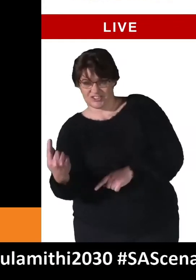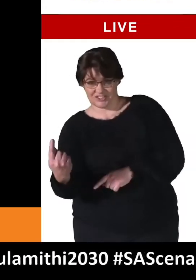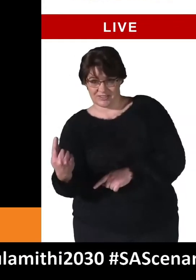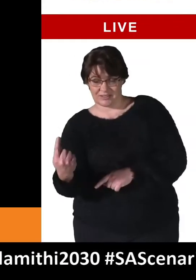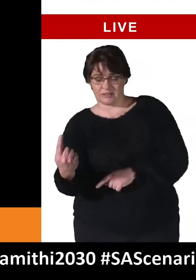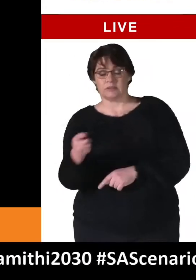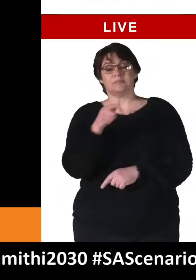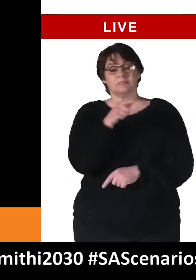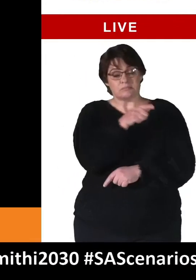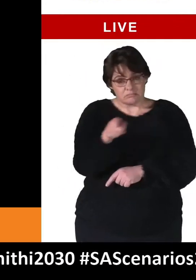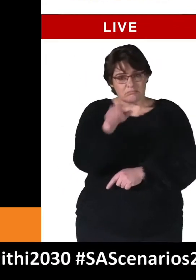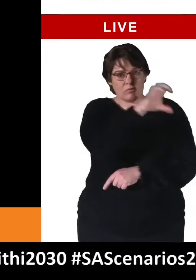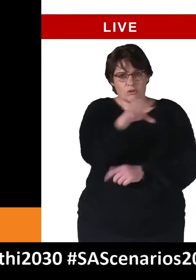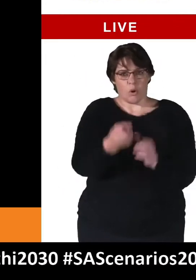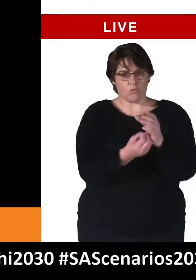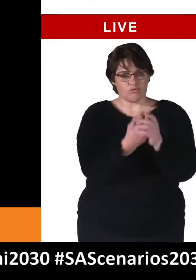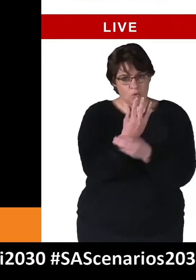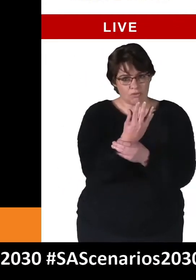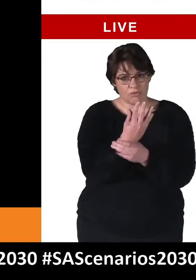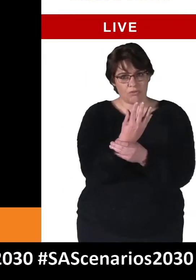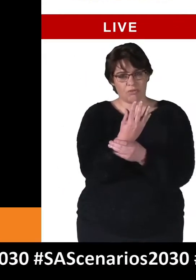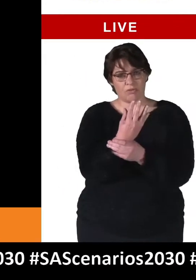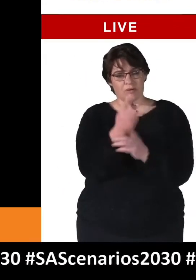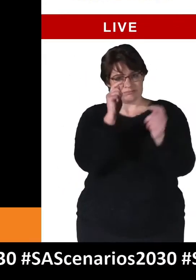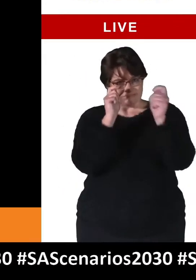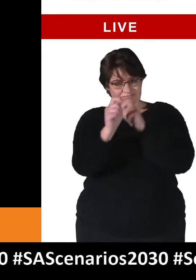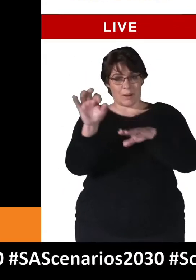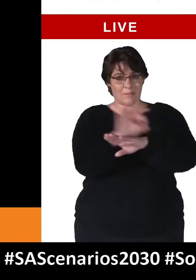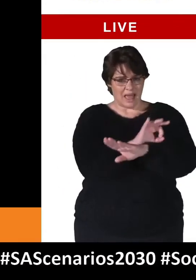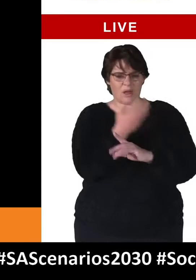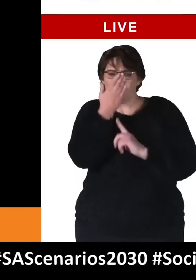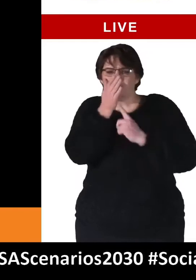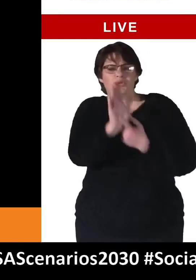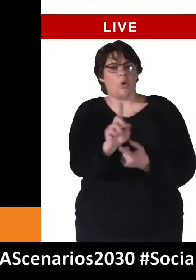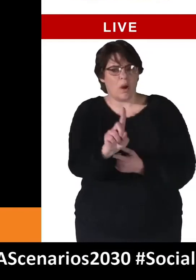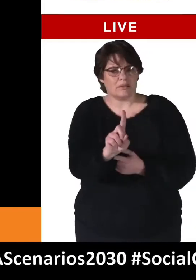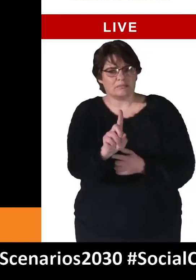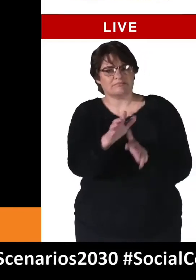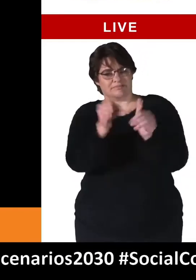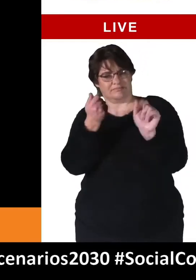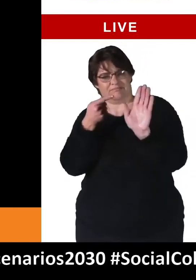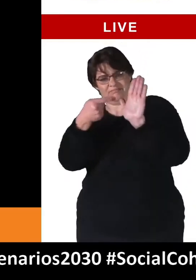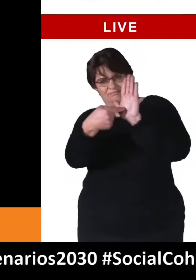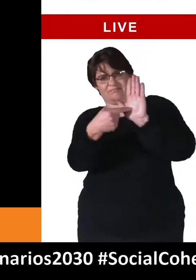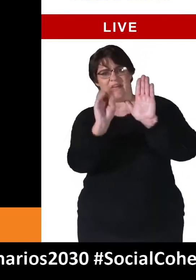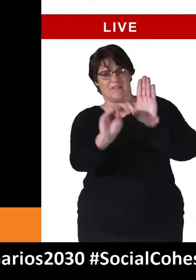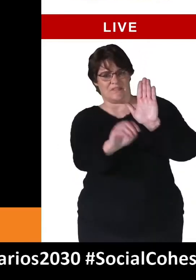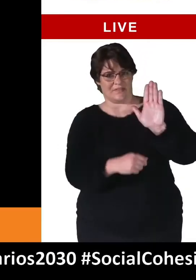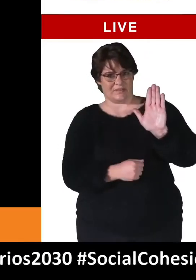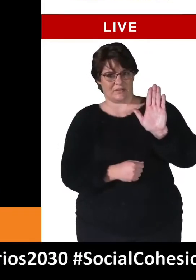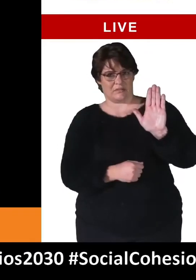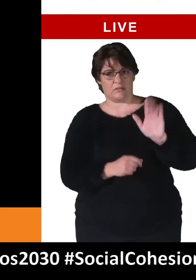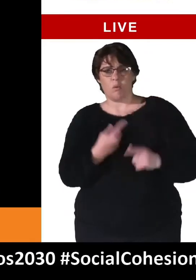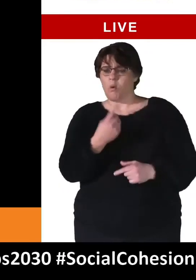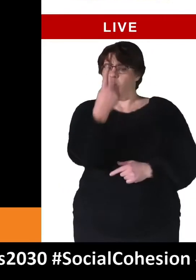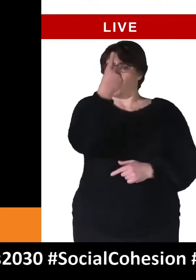these provincial growth development plans are shown behind there. The question